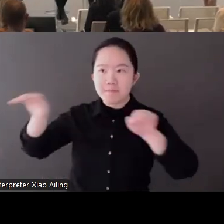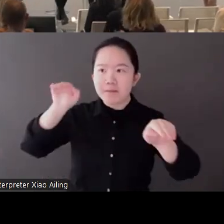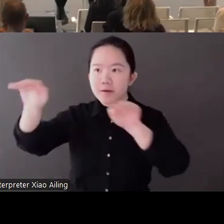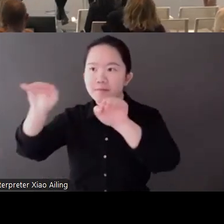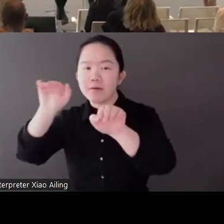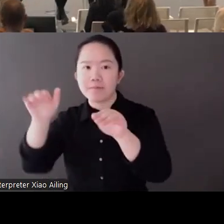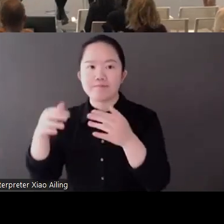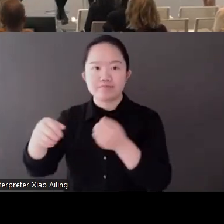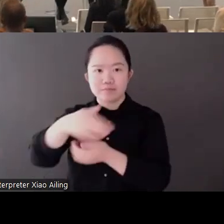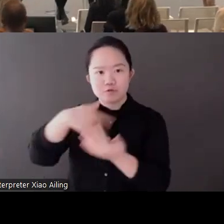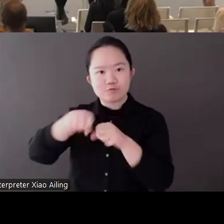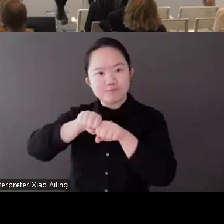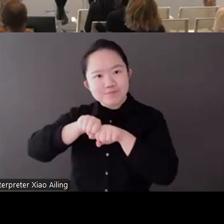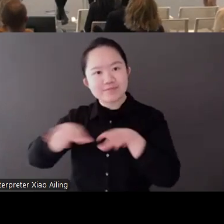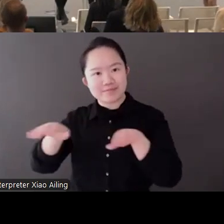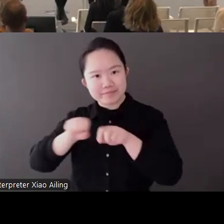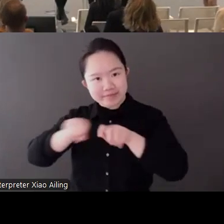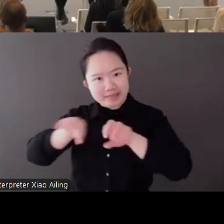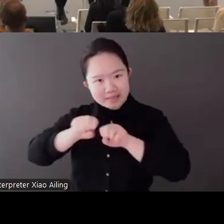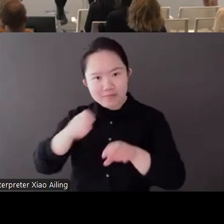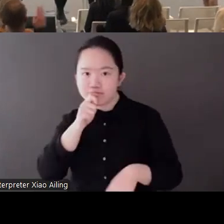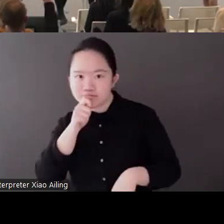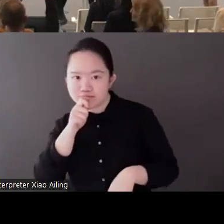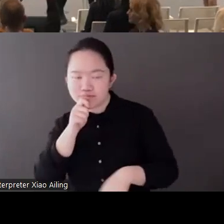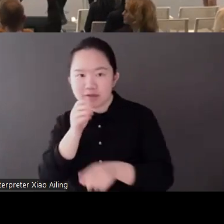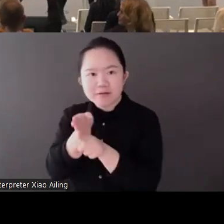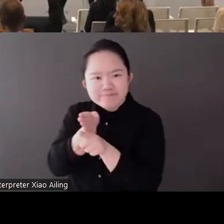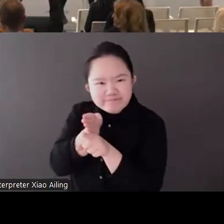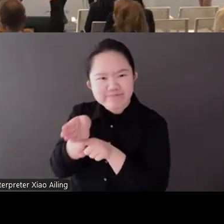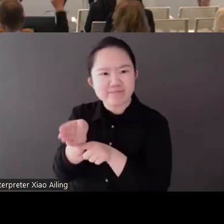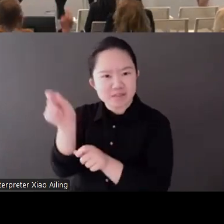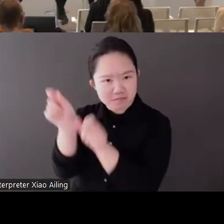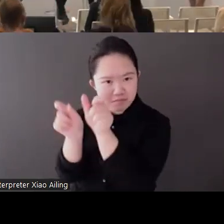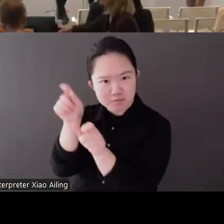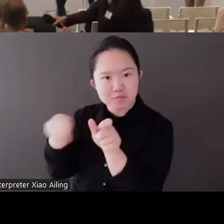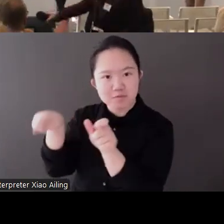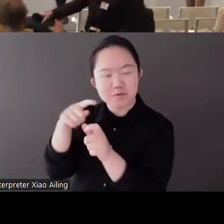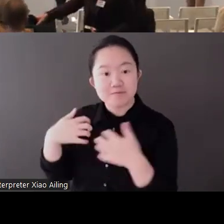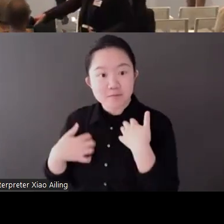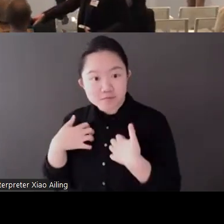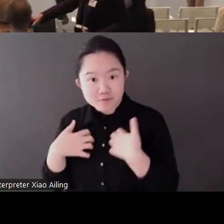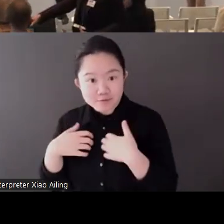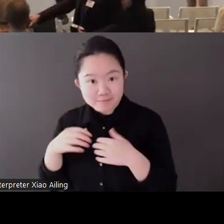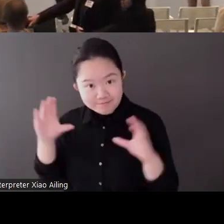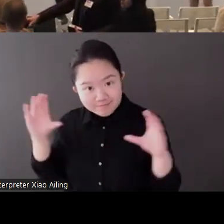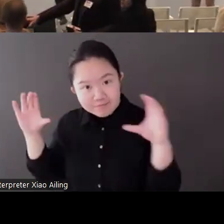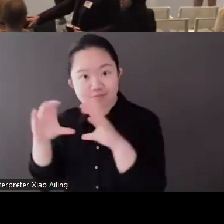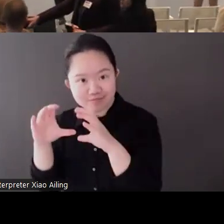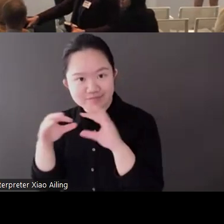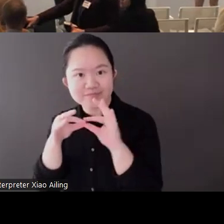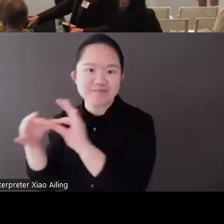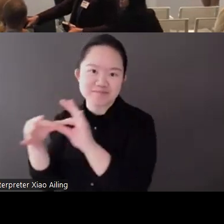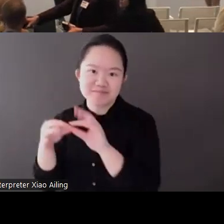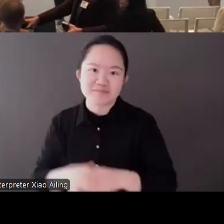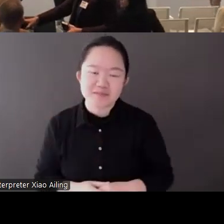event, which is Definitely. good stuff. Yeah. Okay, do we have any questions in the order? Yes, we do. Hi, Daniel